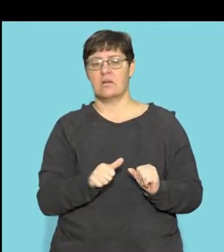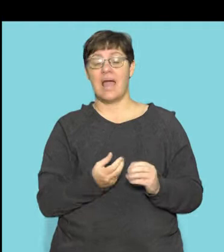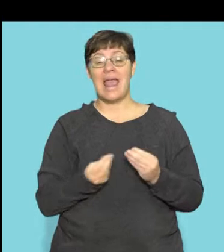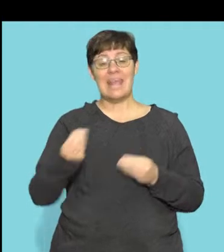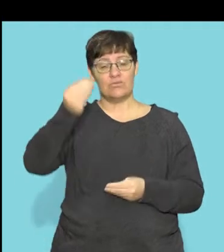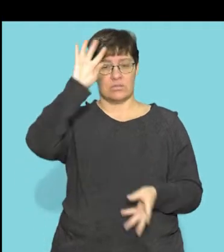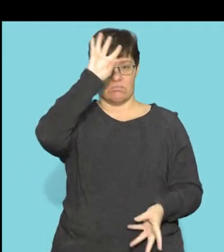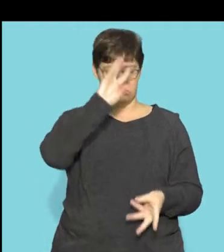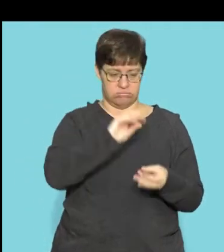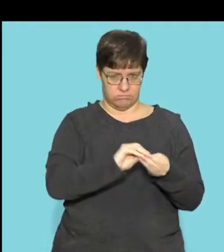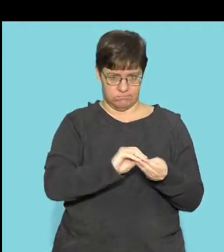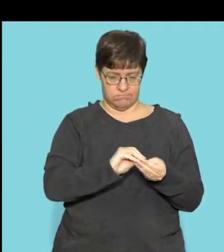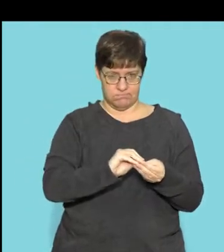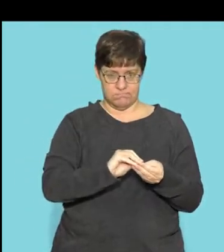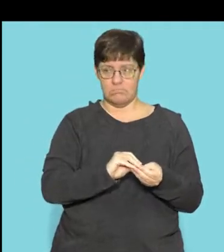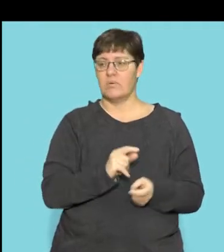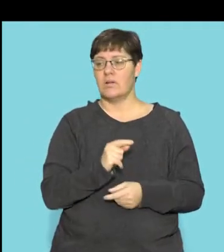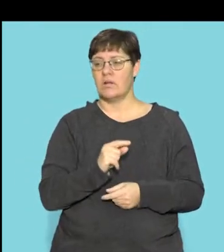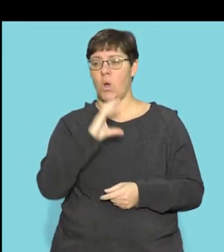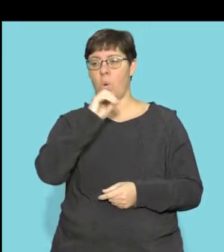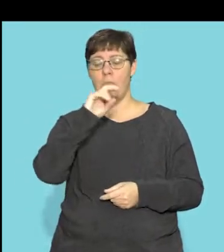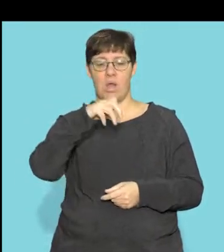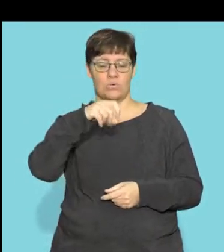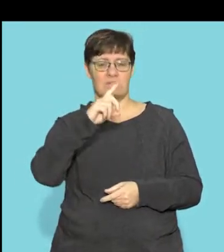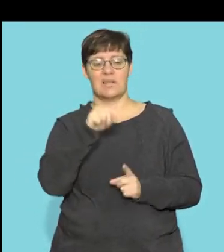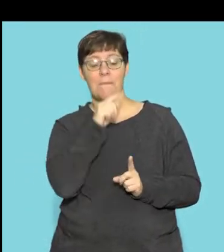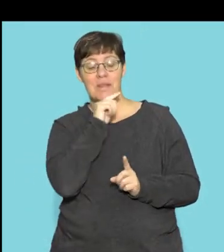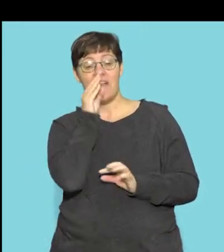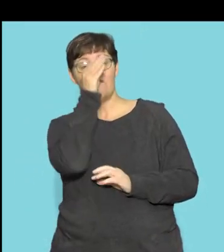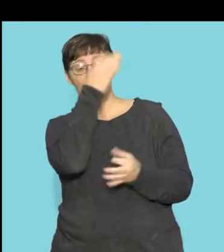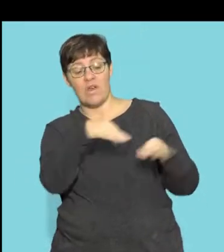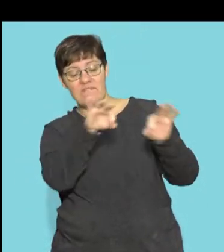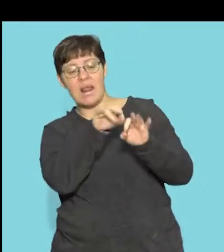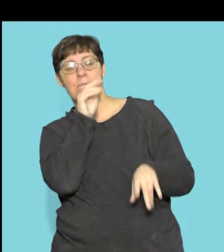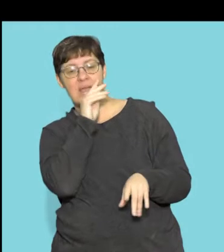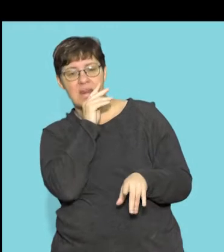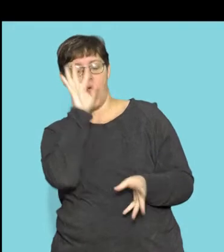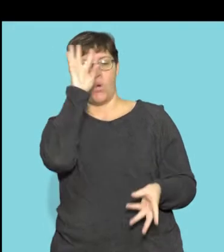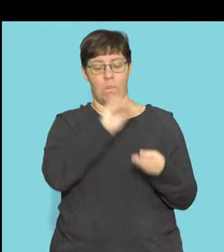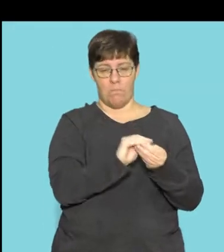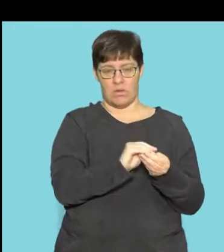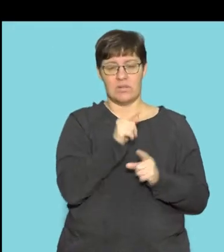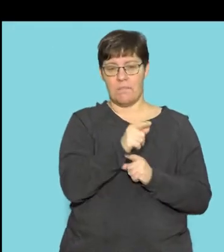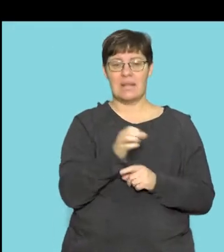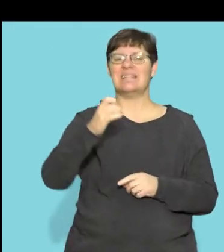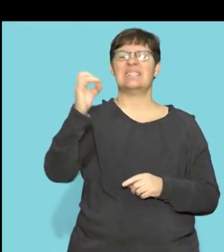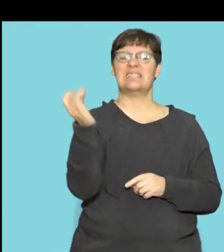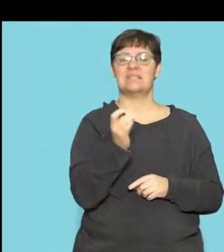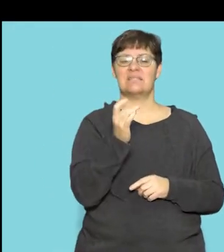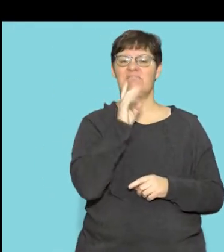And this, a future value is normally on a compound interest basis, not a simple